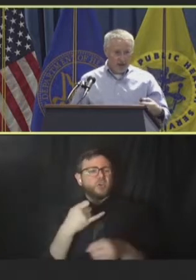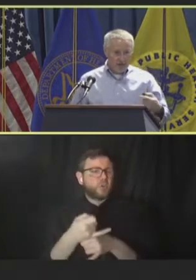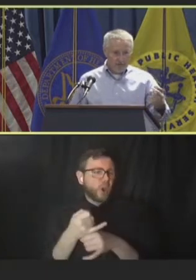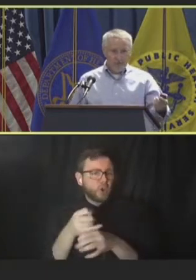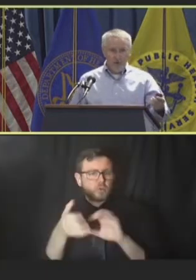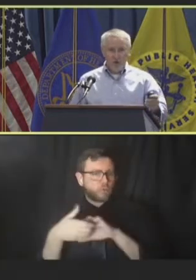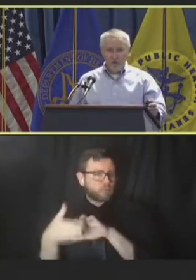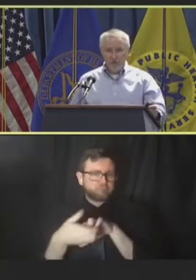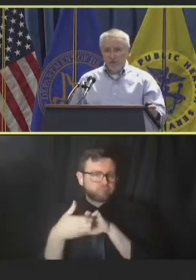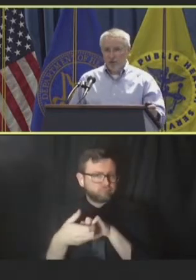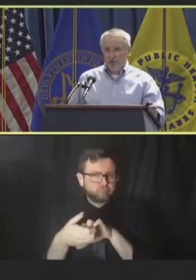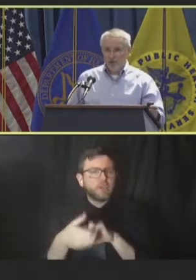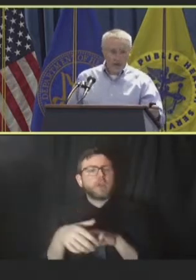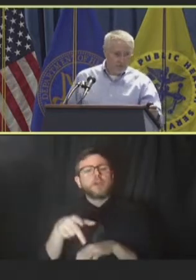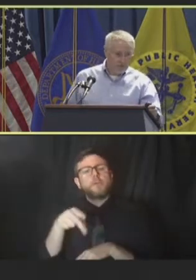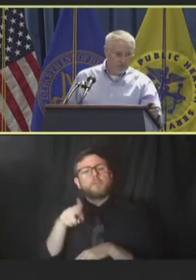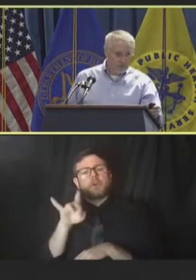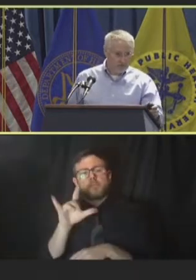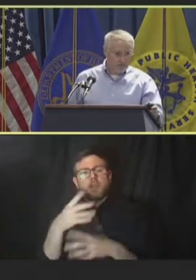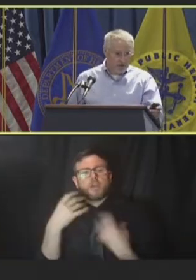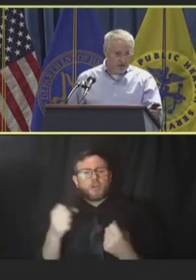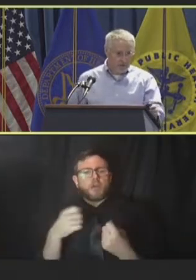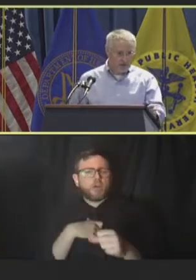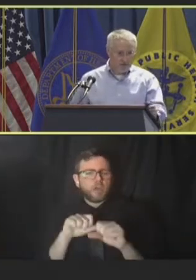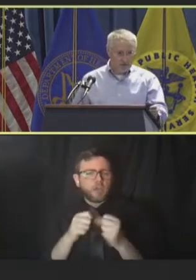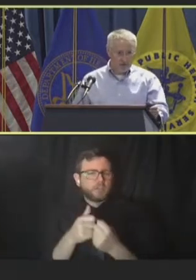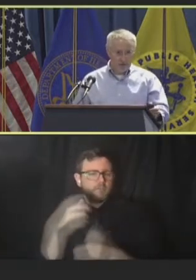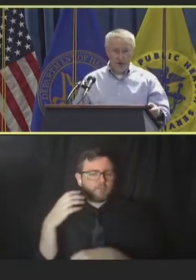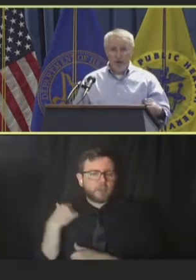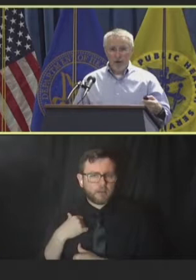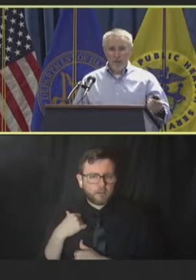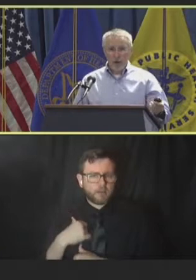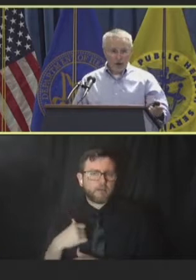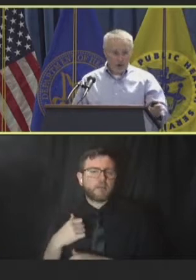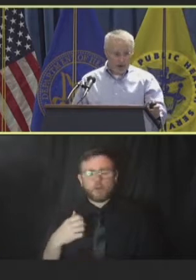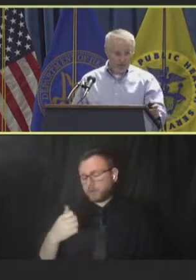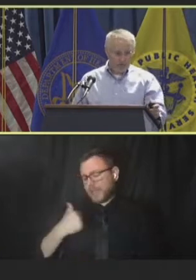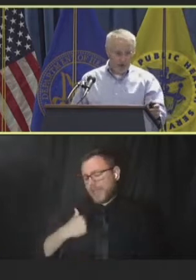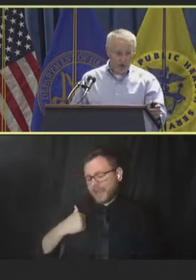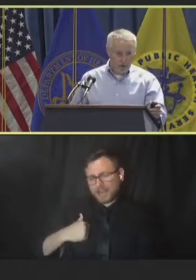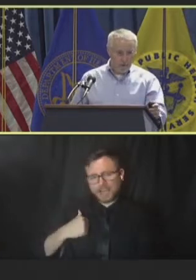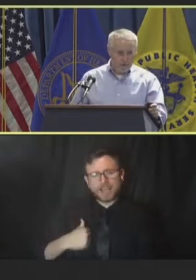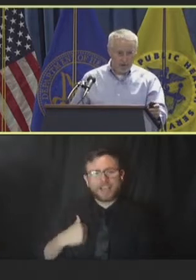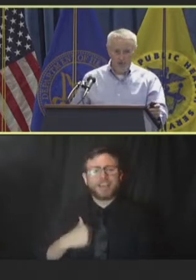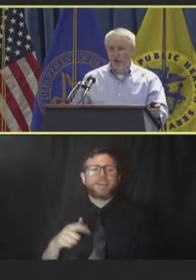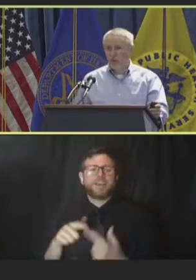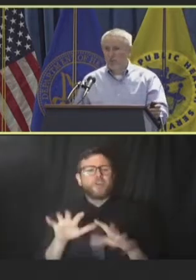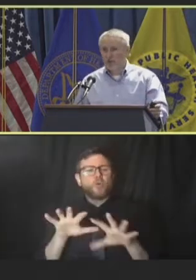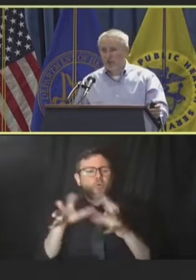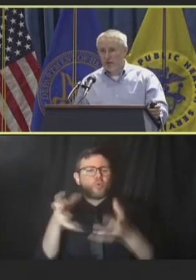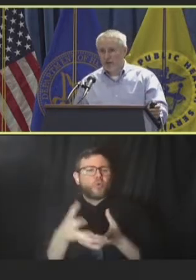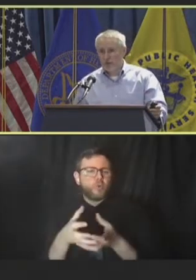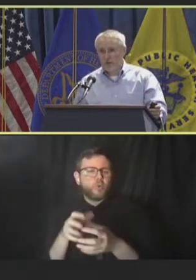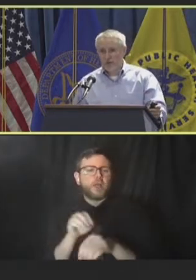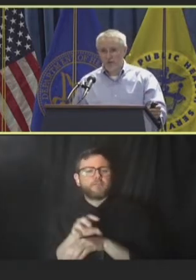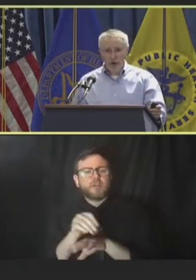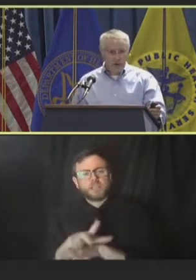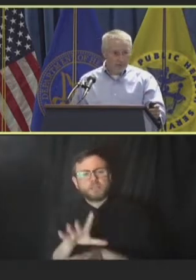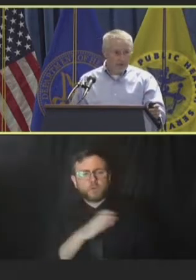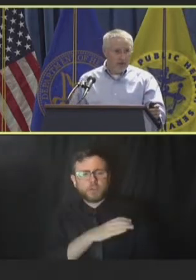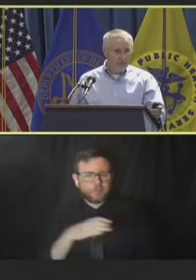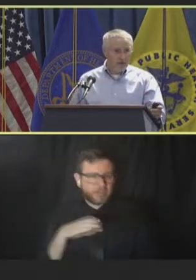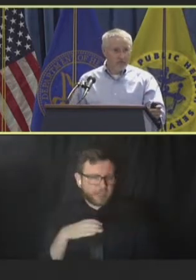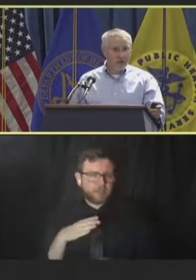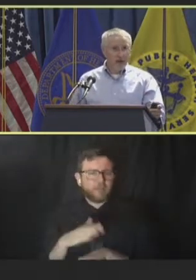and have also discussed a number of special evaluations, including myocarditis case follow-up studies, which